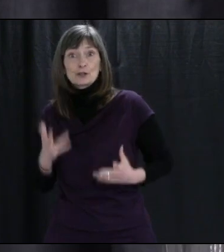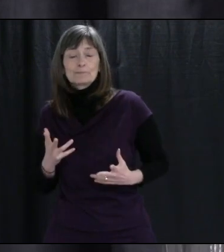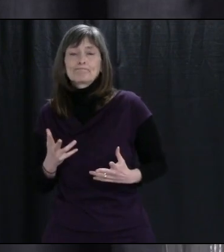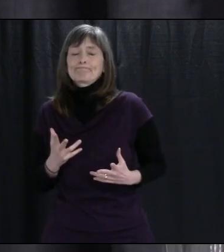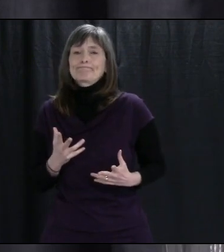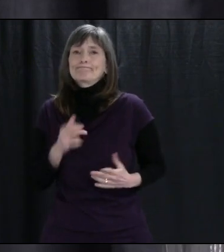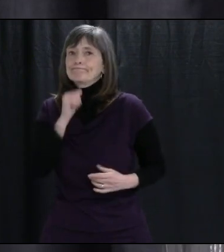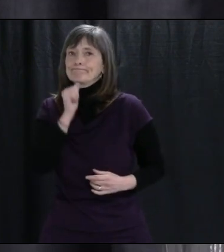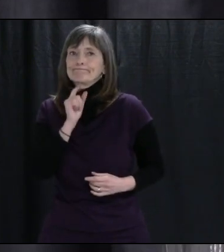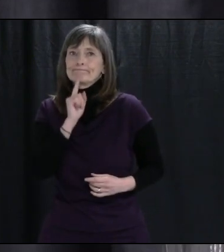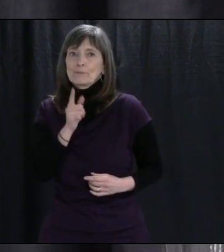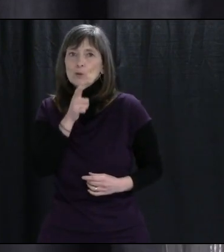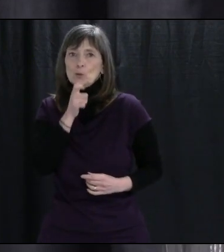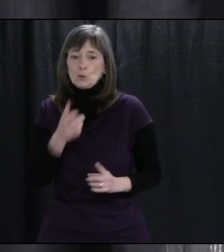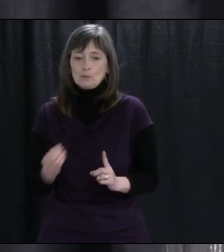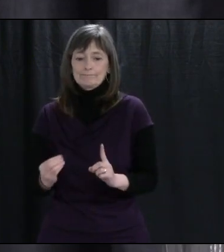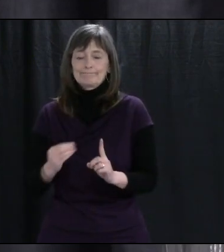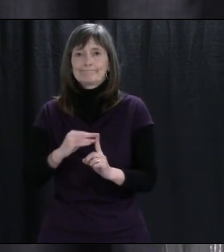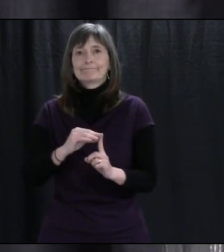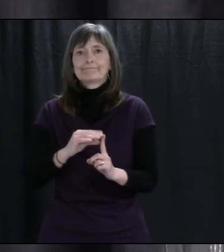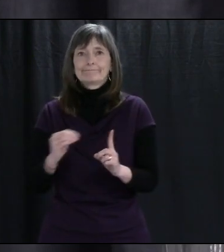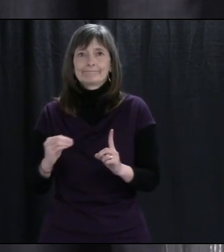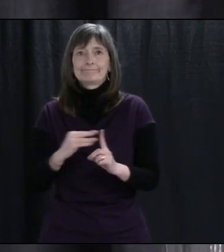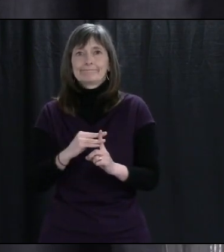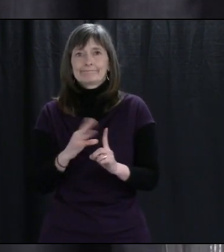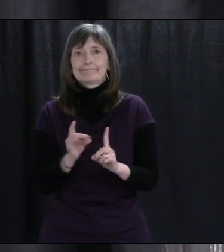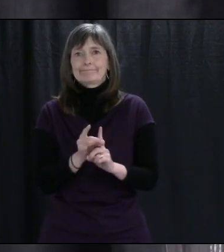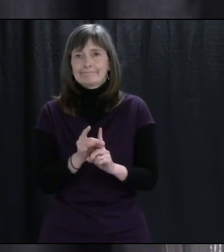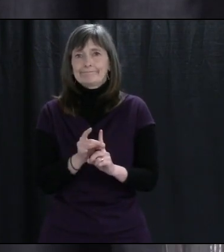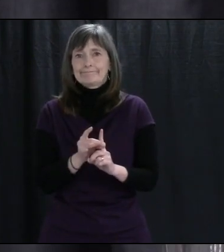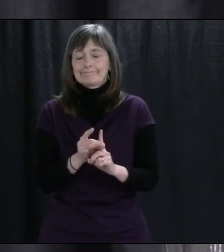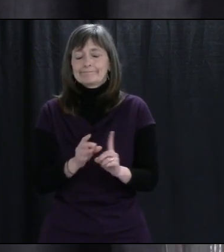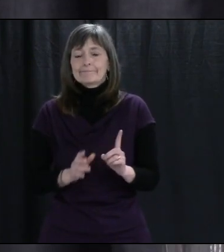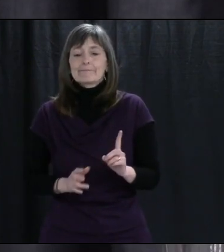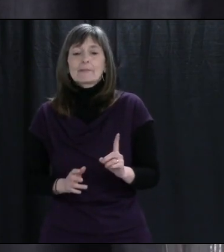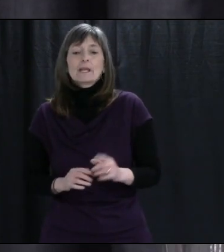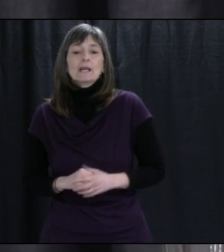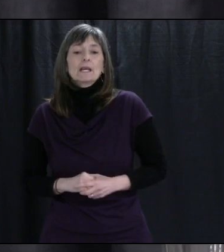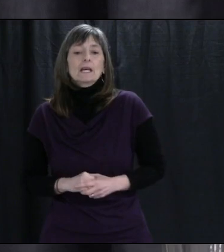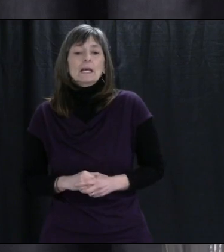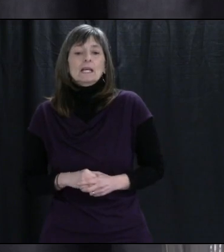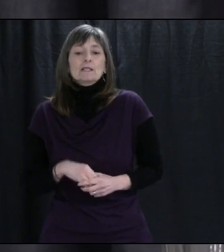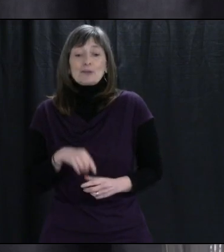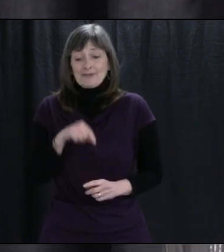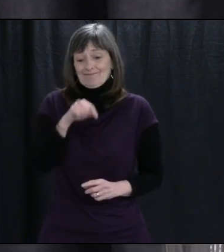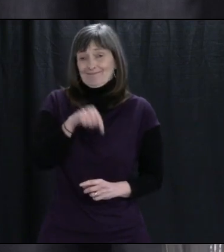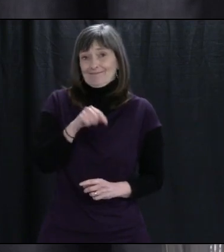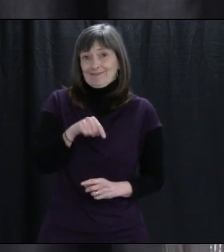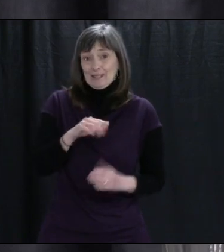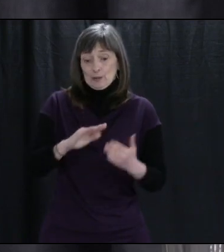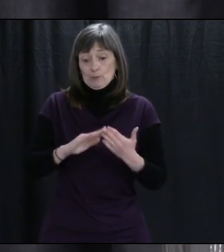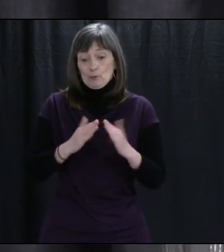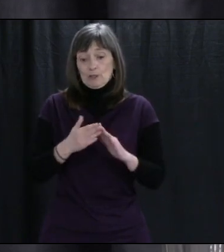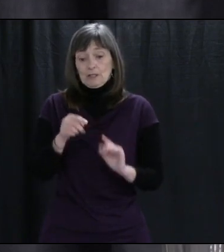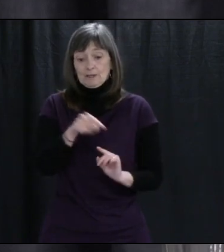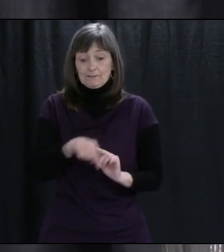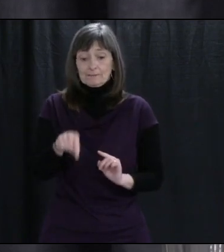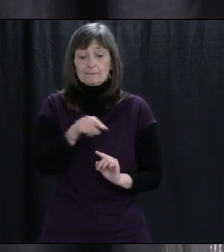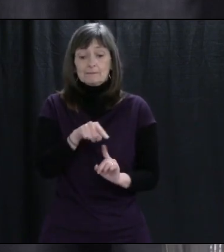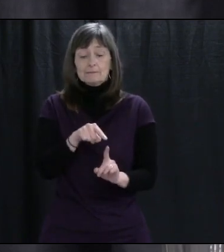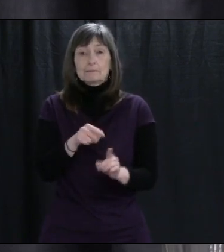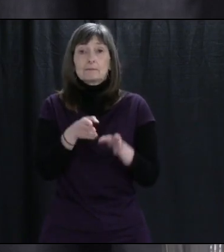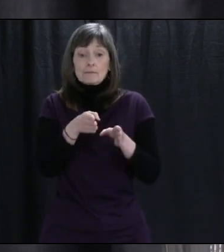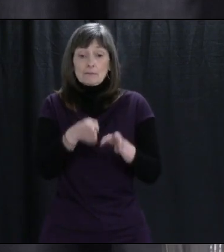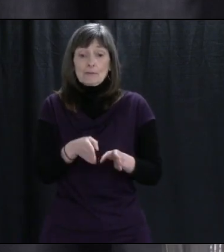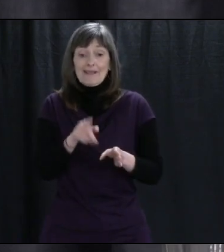the infection on to this individual. In terms of what specifically is happening in St. Lawrence, this